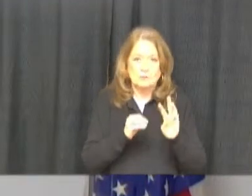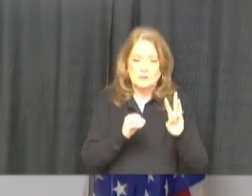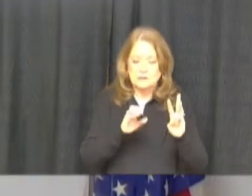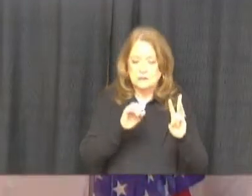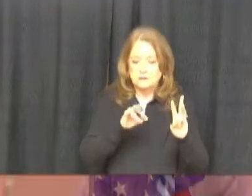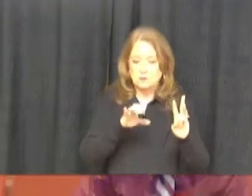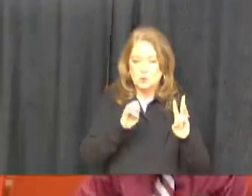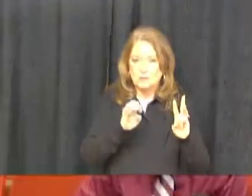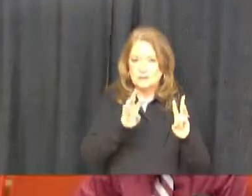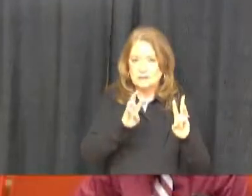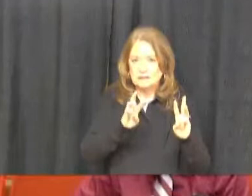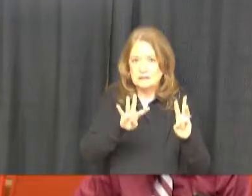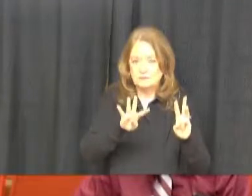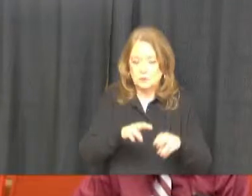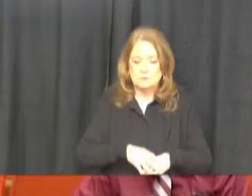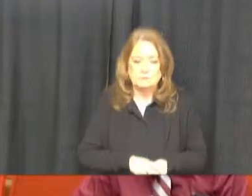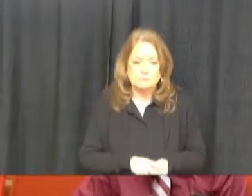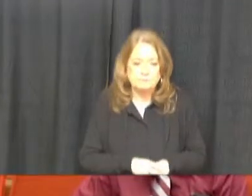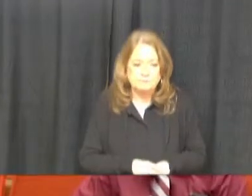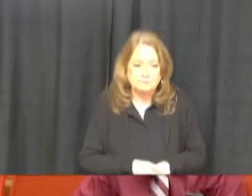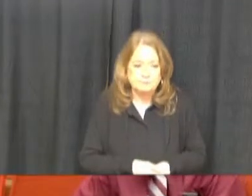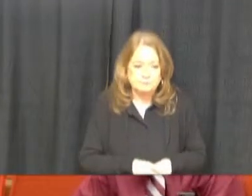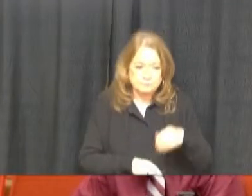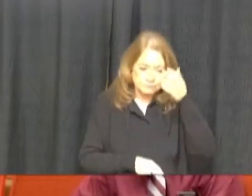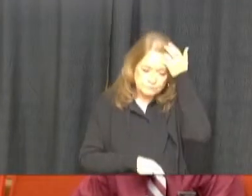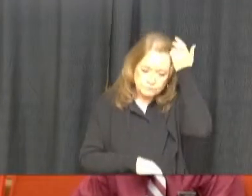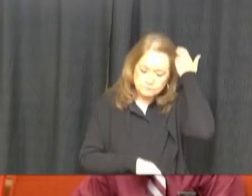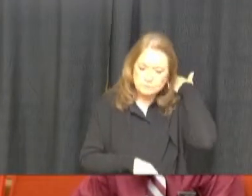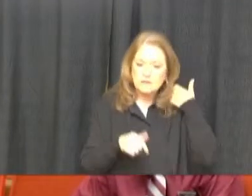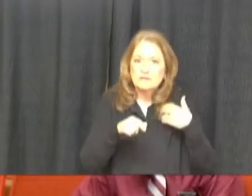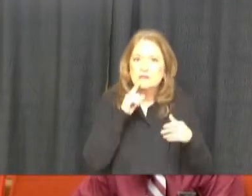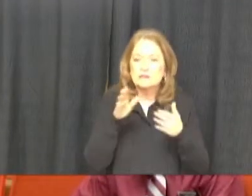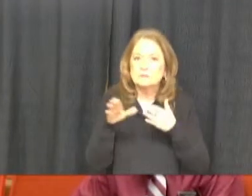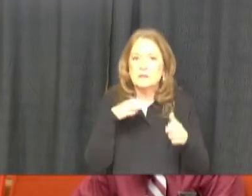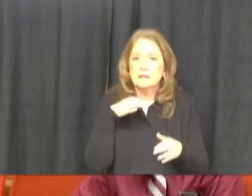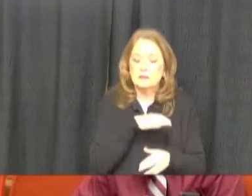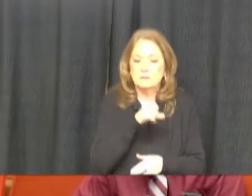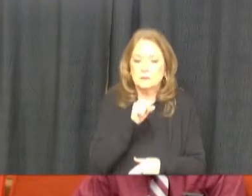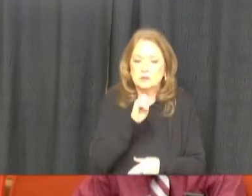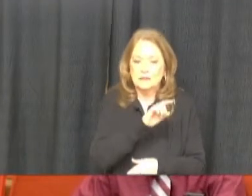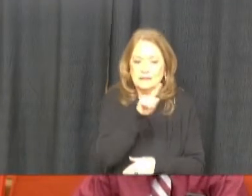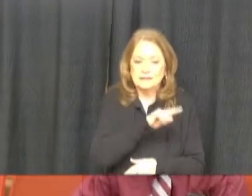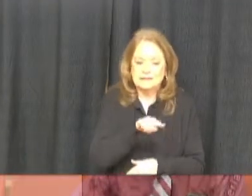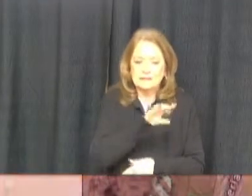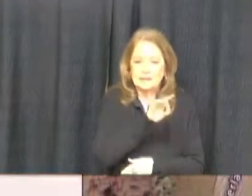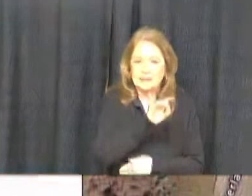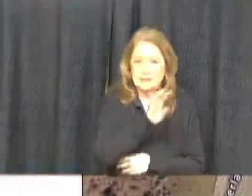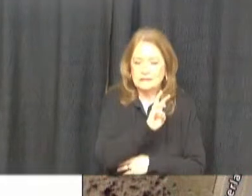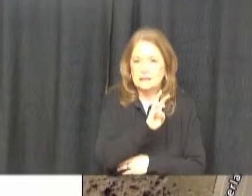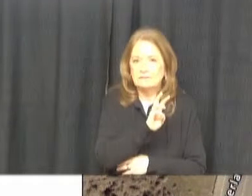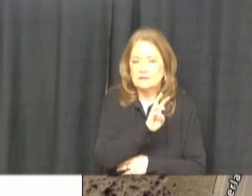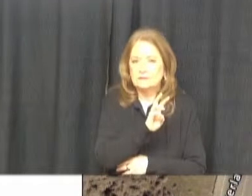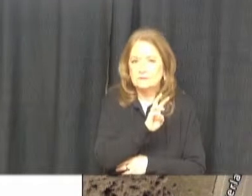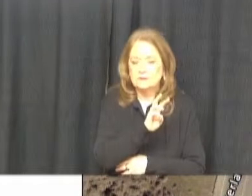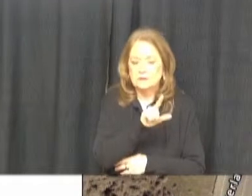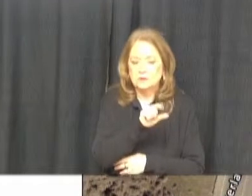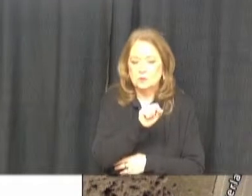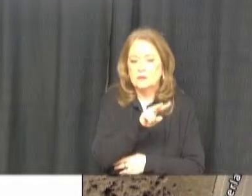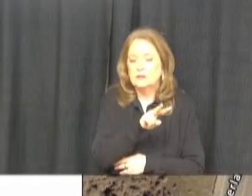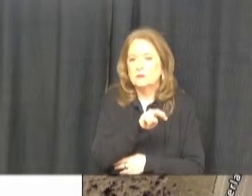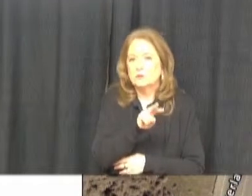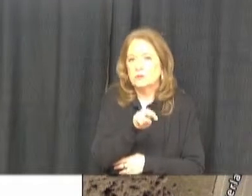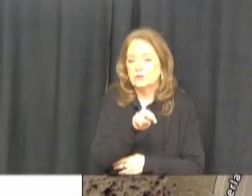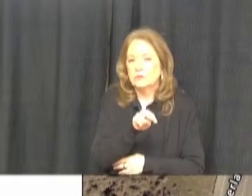ordinance 64. Mr. Tindall, please, sir. This is Planning Commission Case Z87,